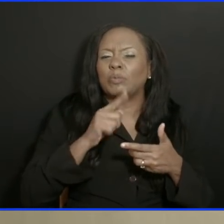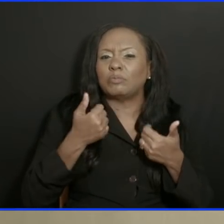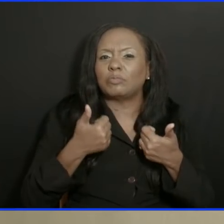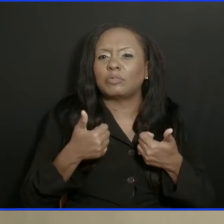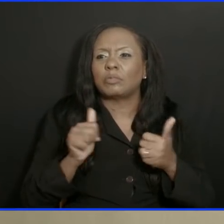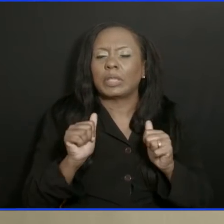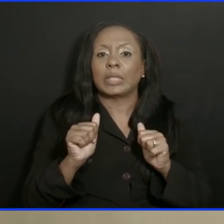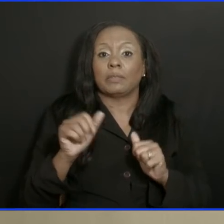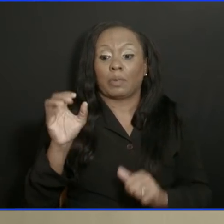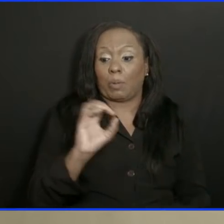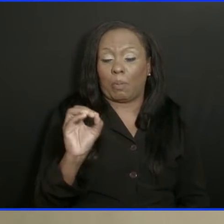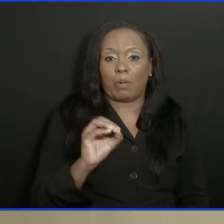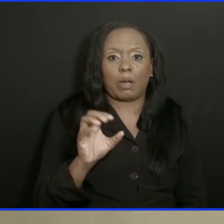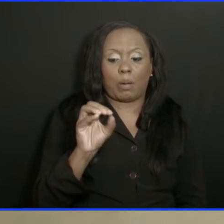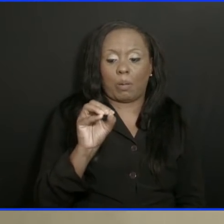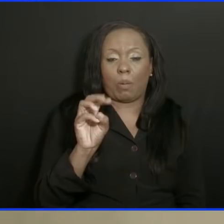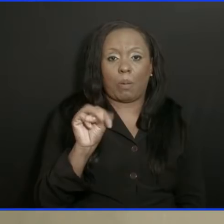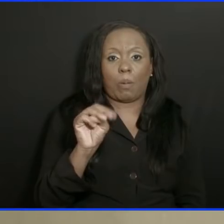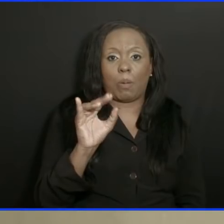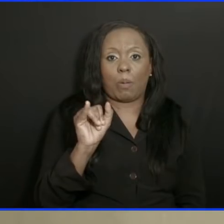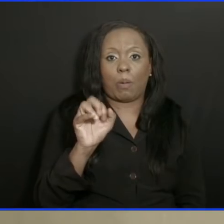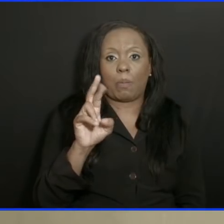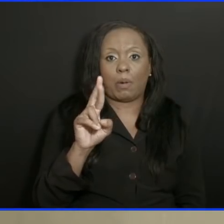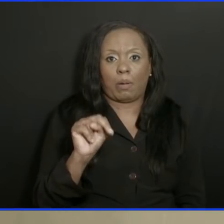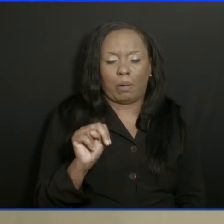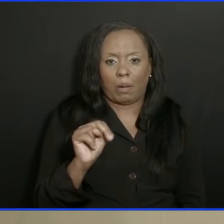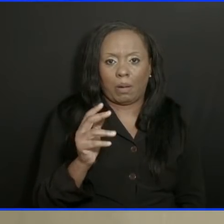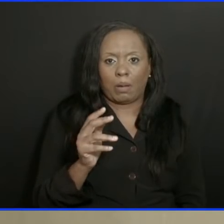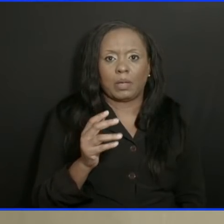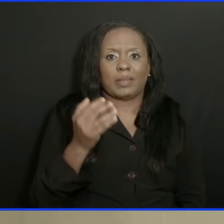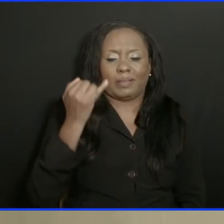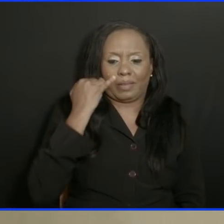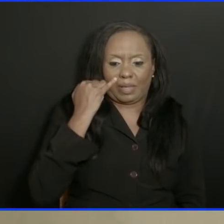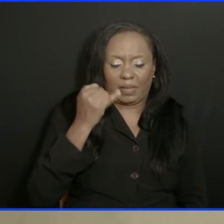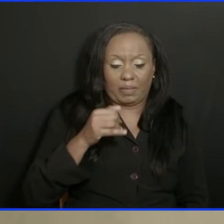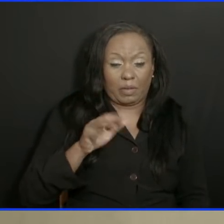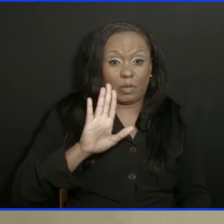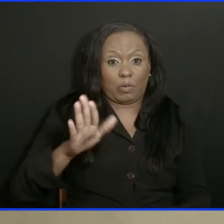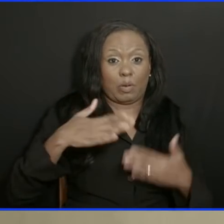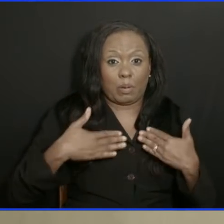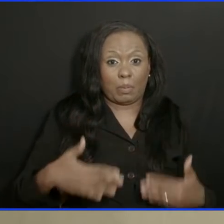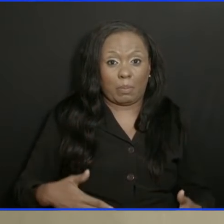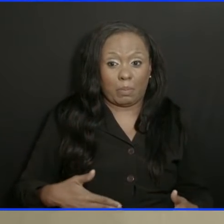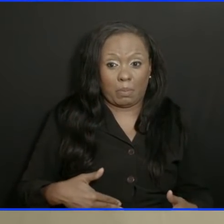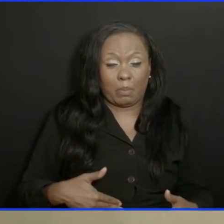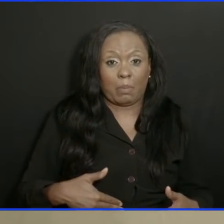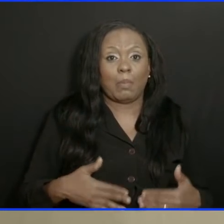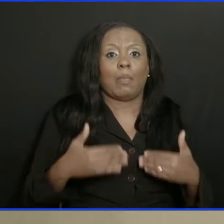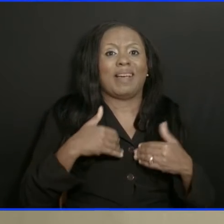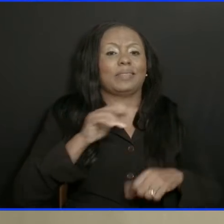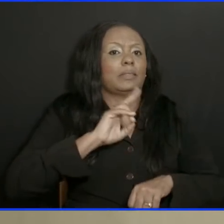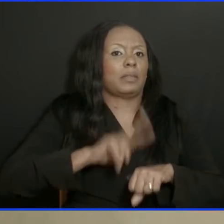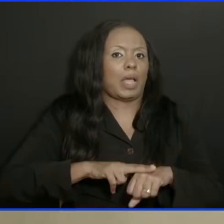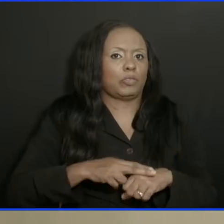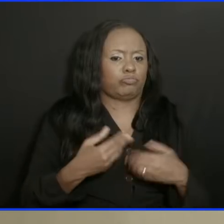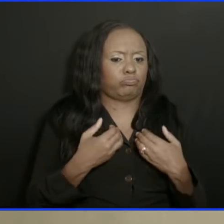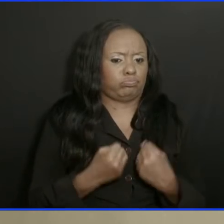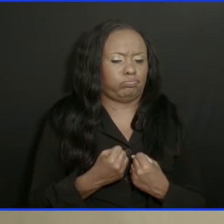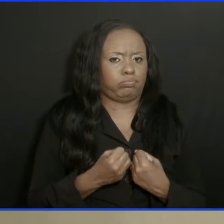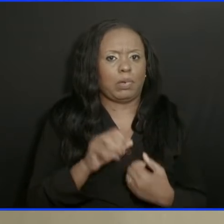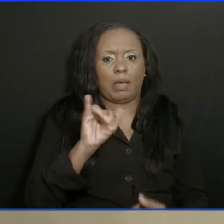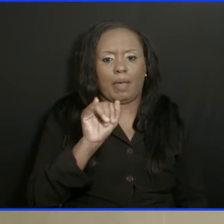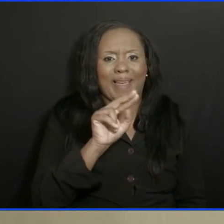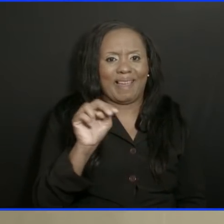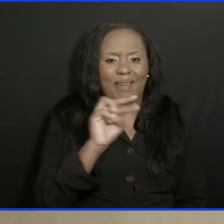as it partially evades the immune system, whether it's natural immunity or vaccine-induced immunity. And this is